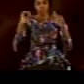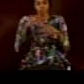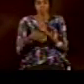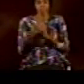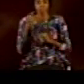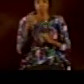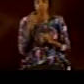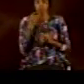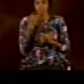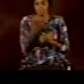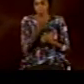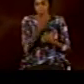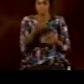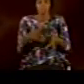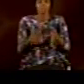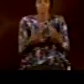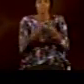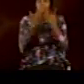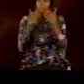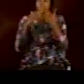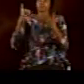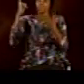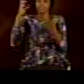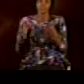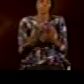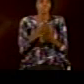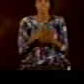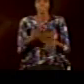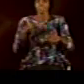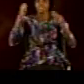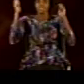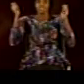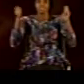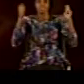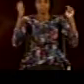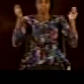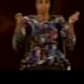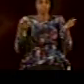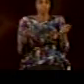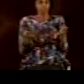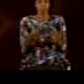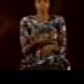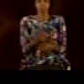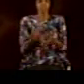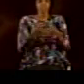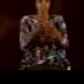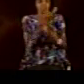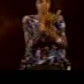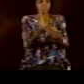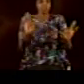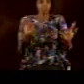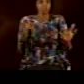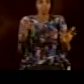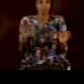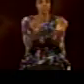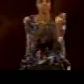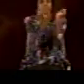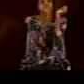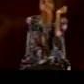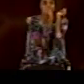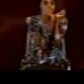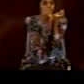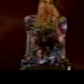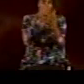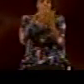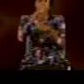Let us praise God and celebrate the release of captives globally over the